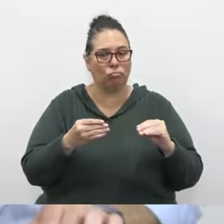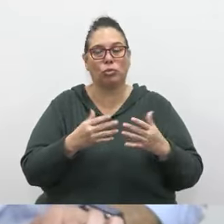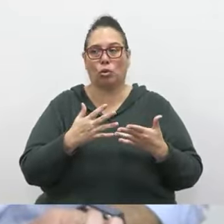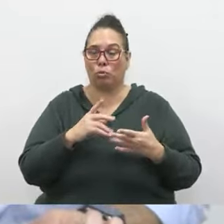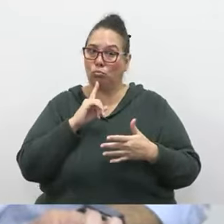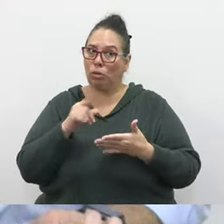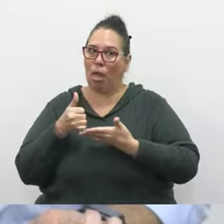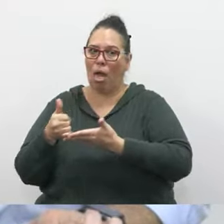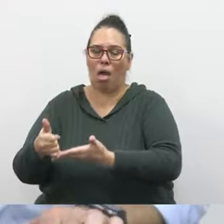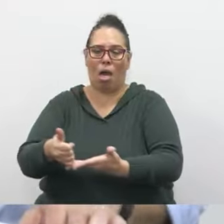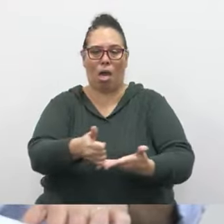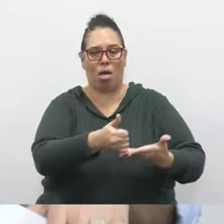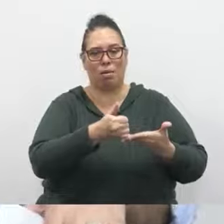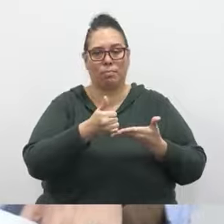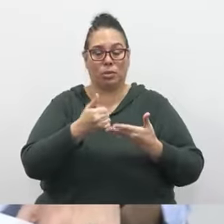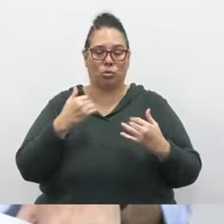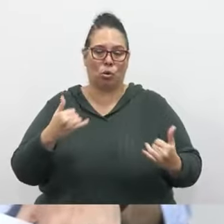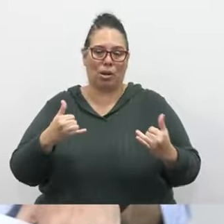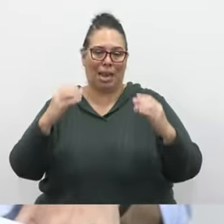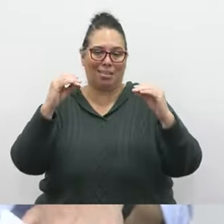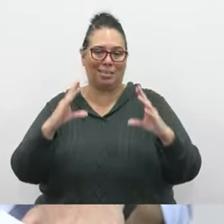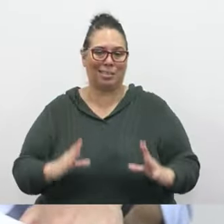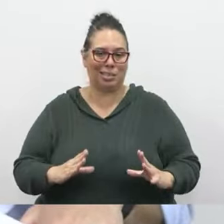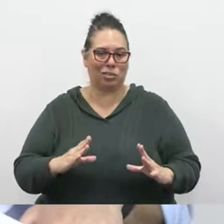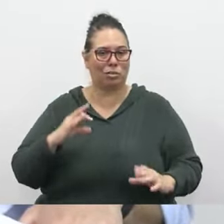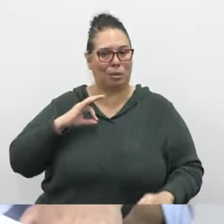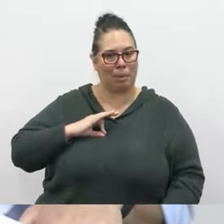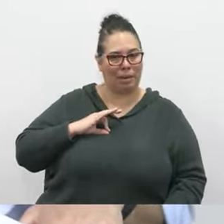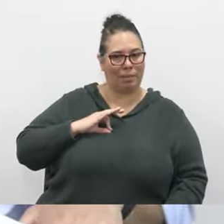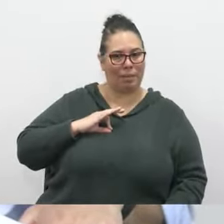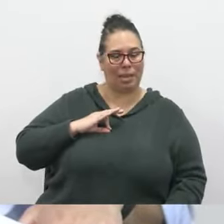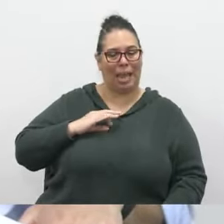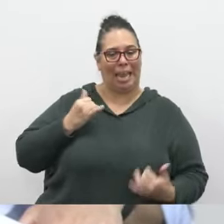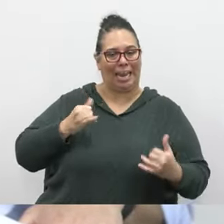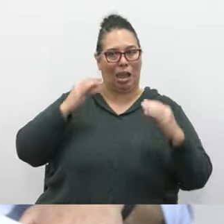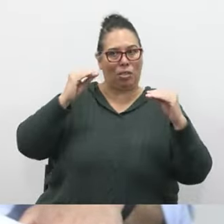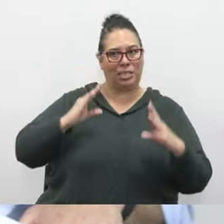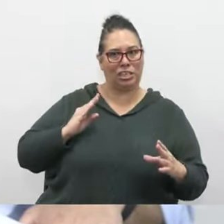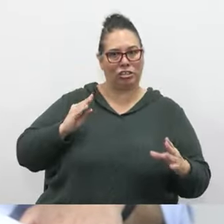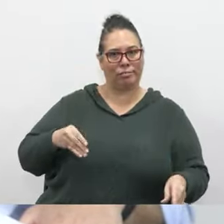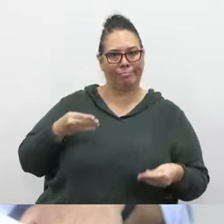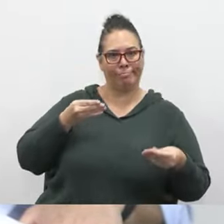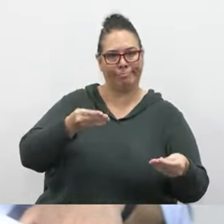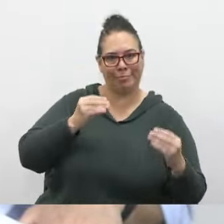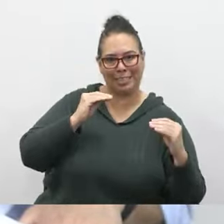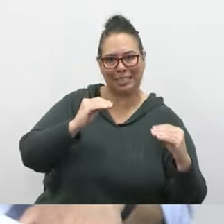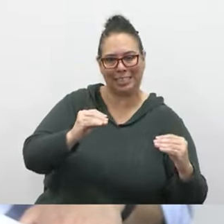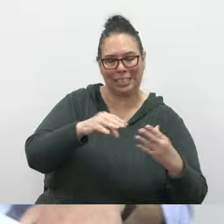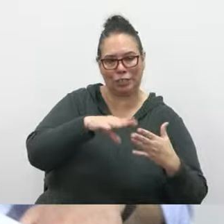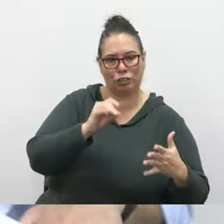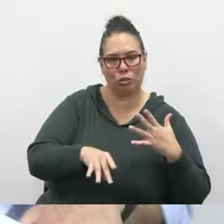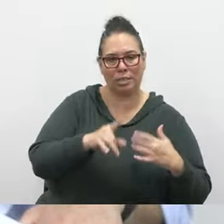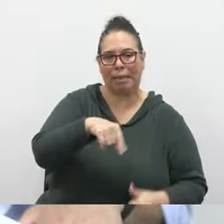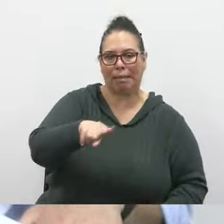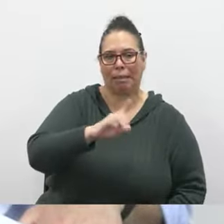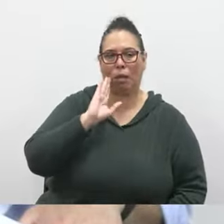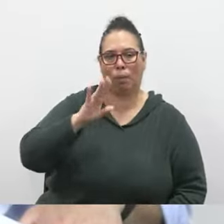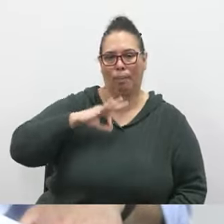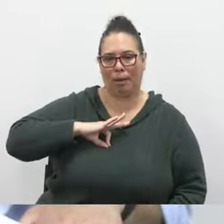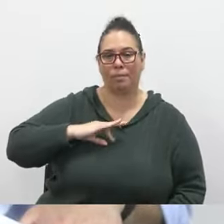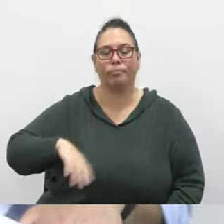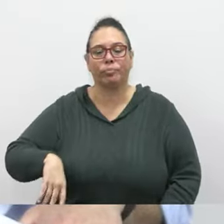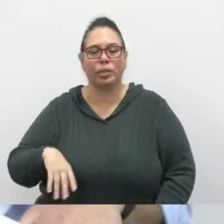teachers are in turn going to benefit, which means our students will benefit as well. And so we're really excited about bringing back,